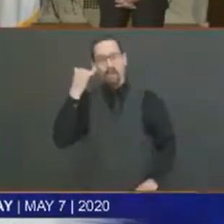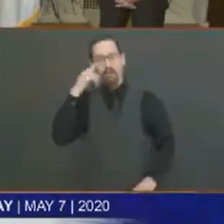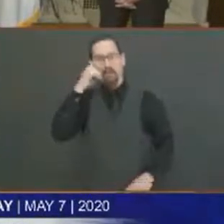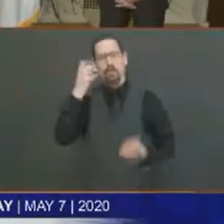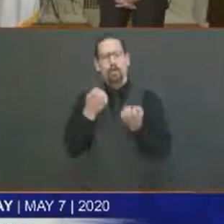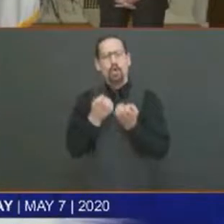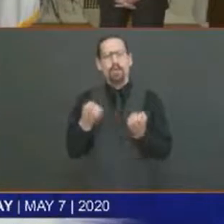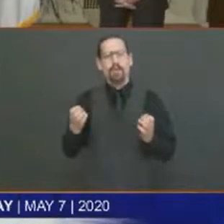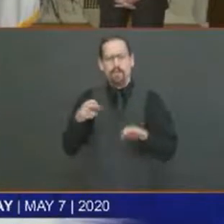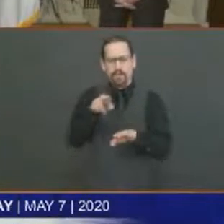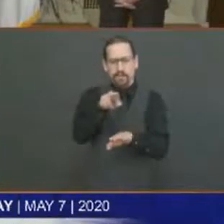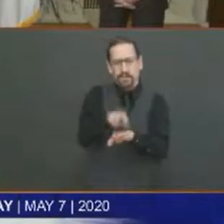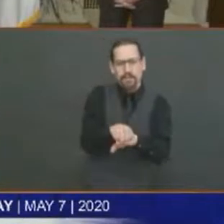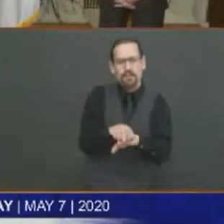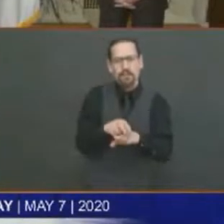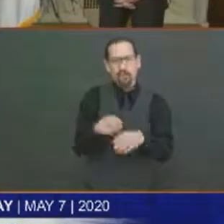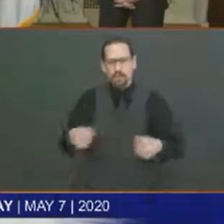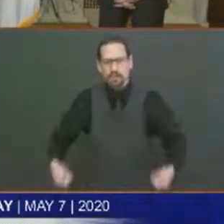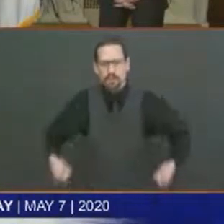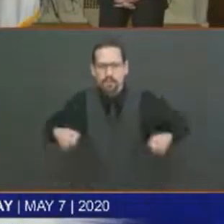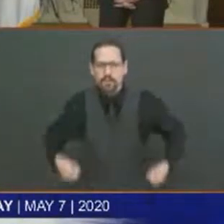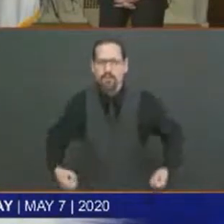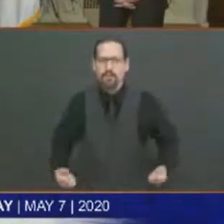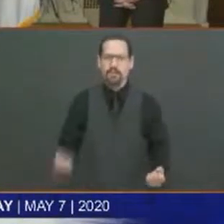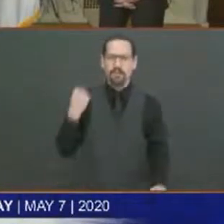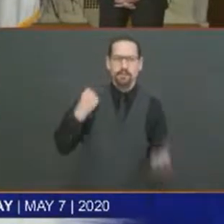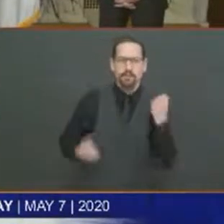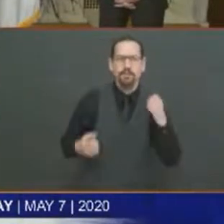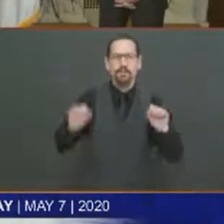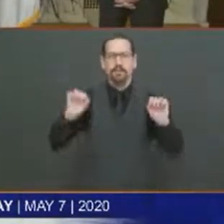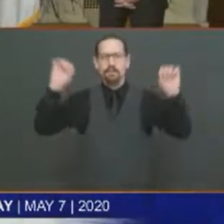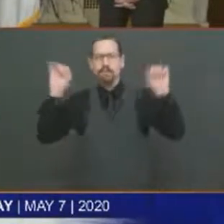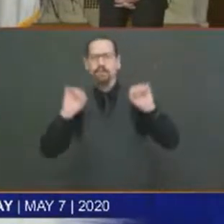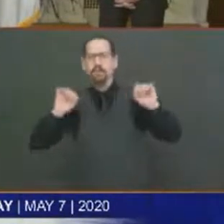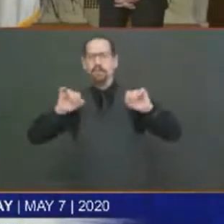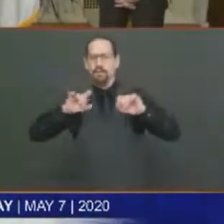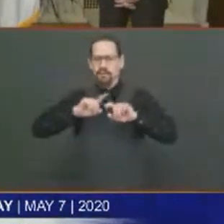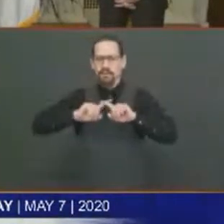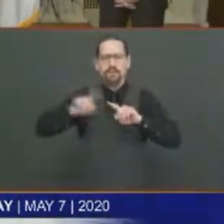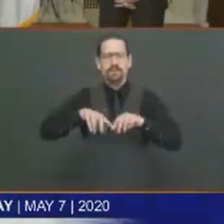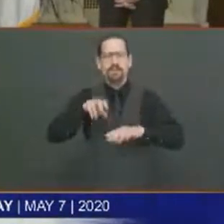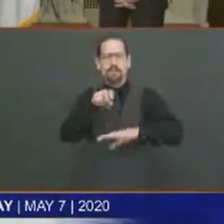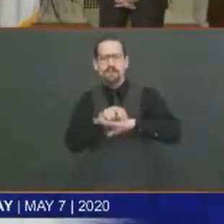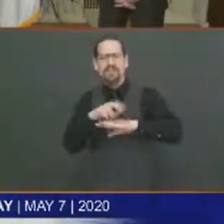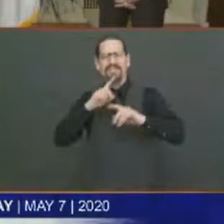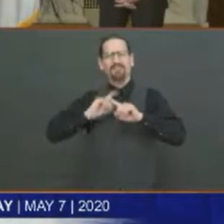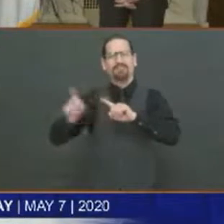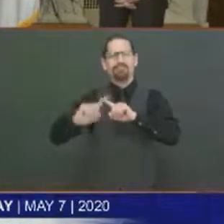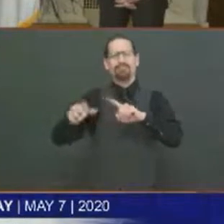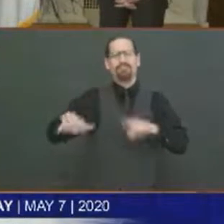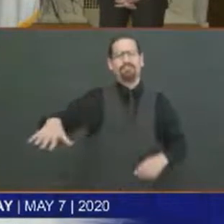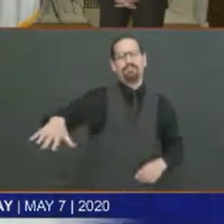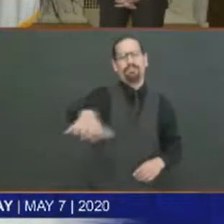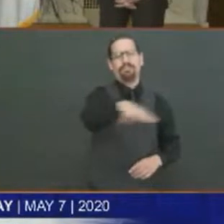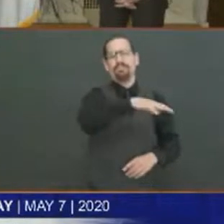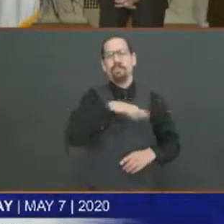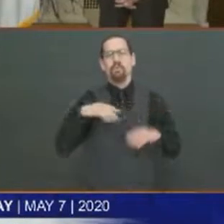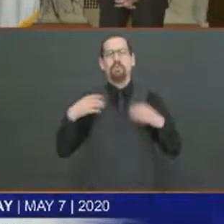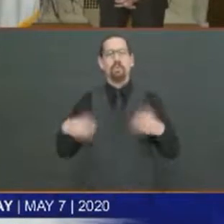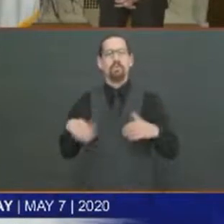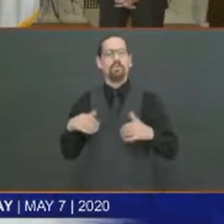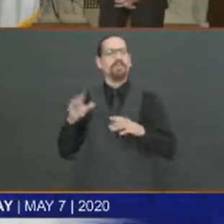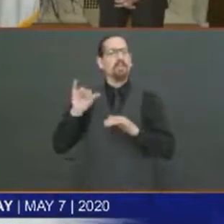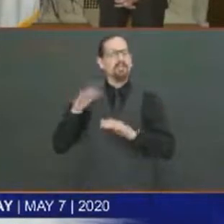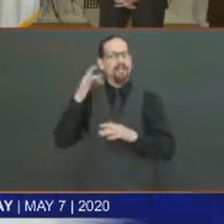world, we think phase 2 will be about 14 days, from phase 1. And what rules will